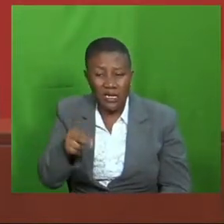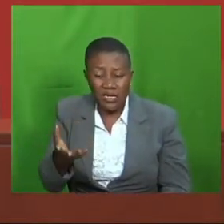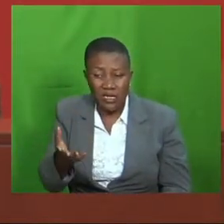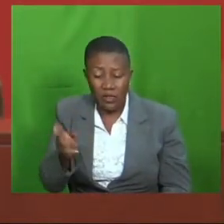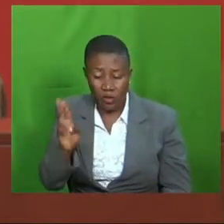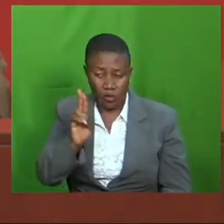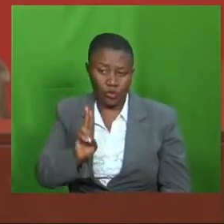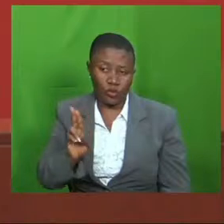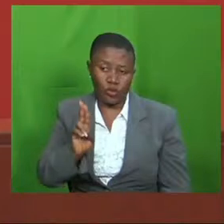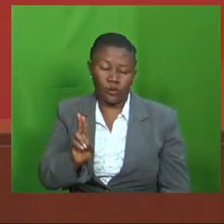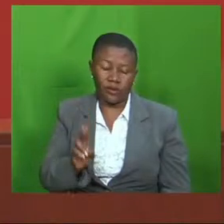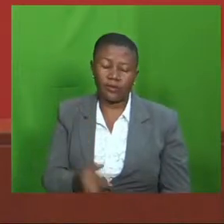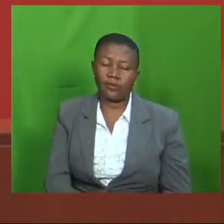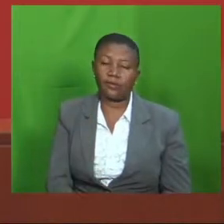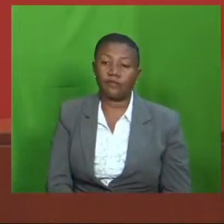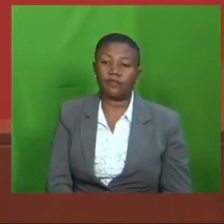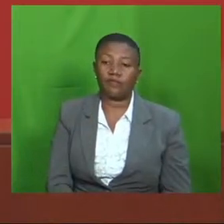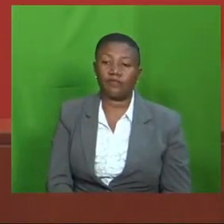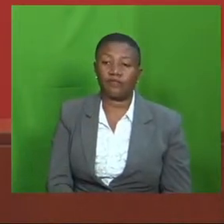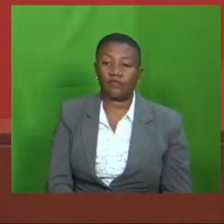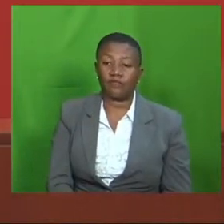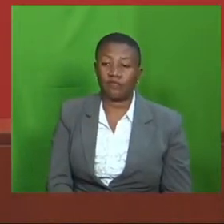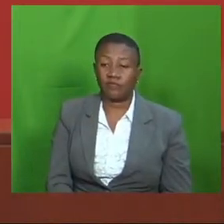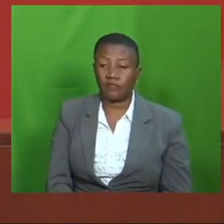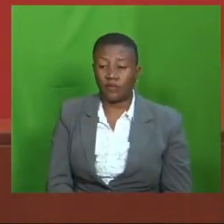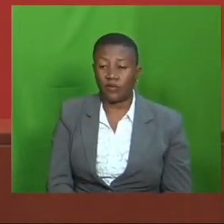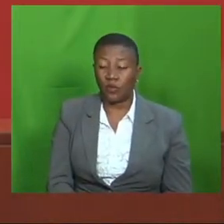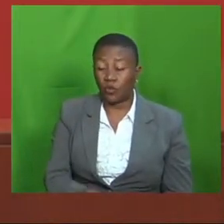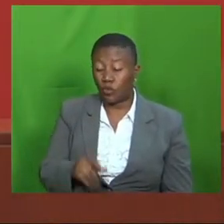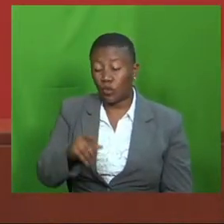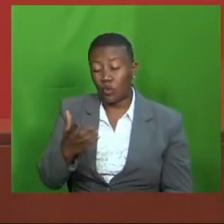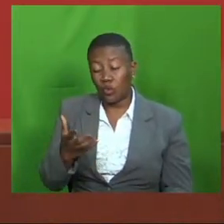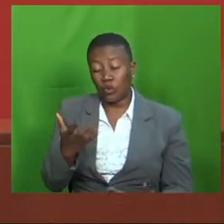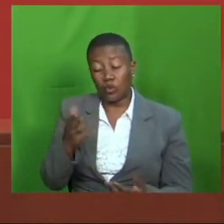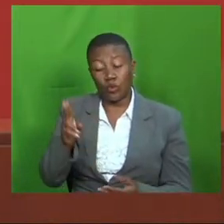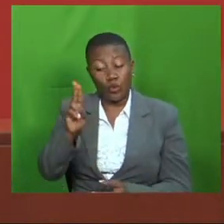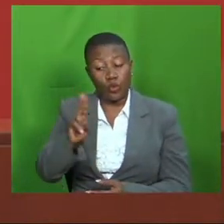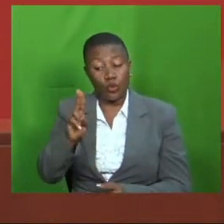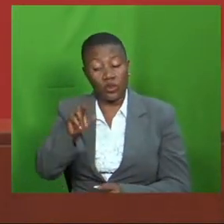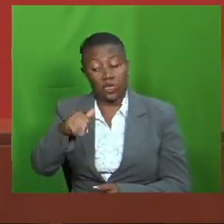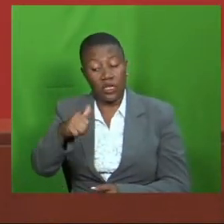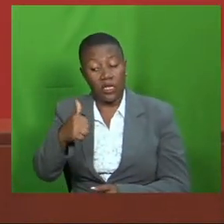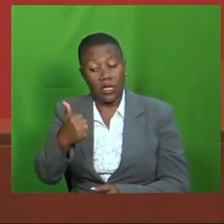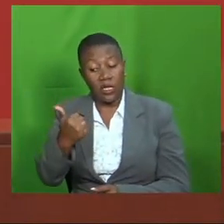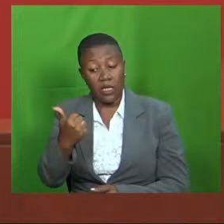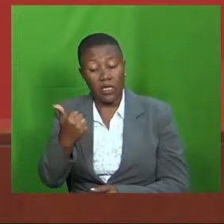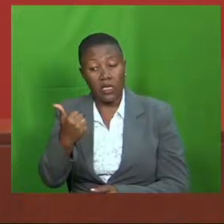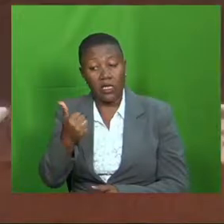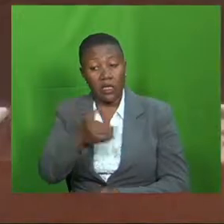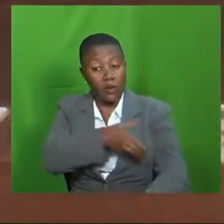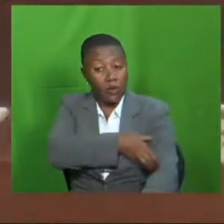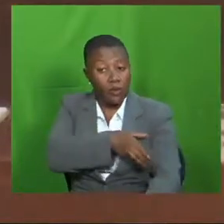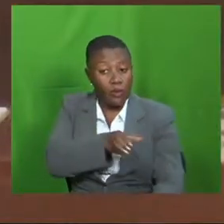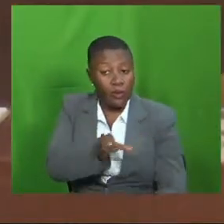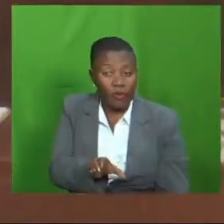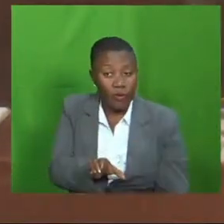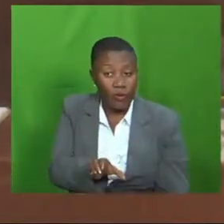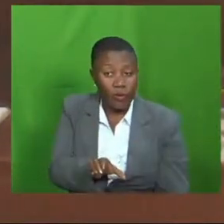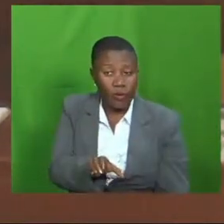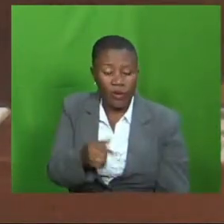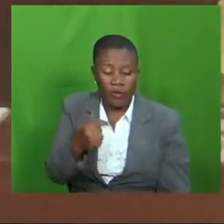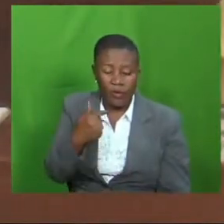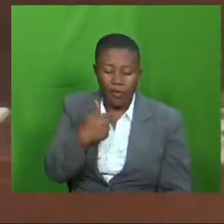apply. To imply any mandate into Article 97(1)(c) is one I am